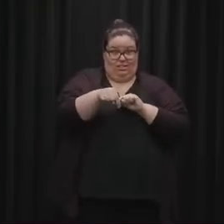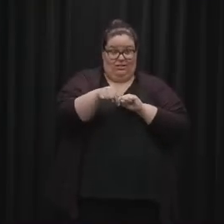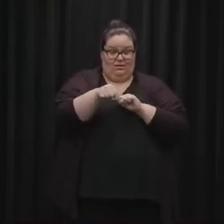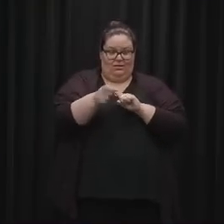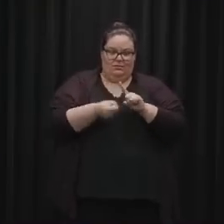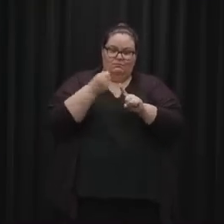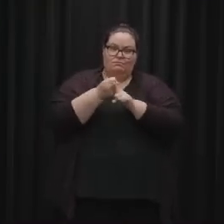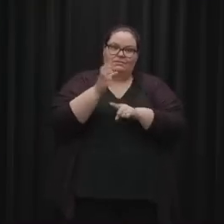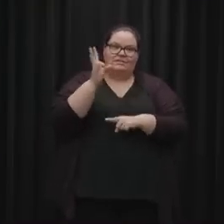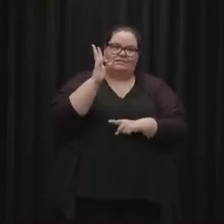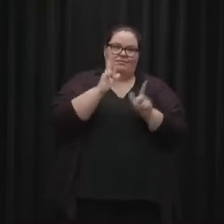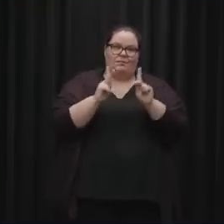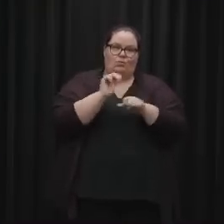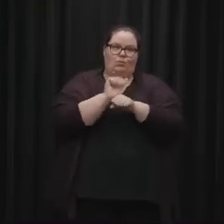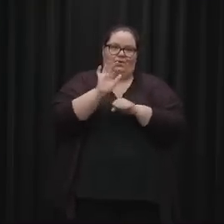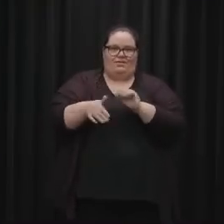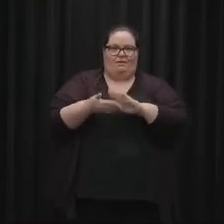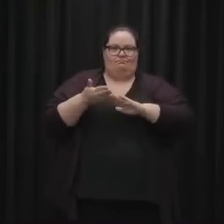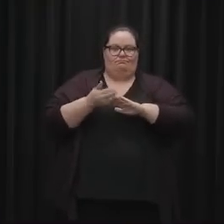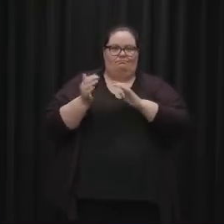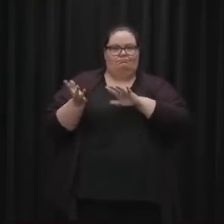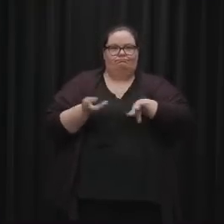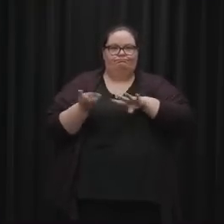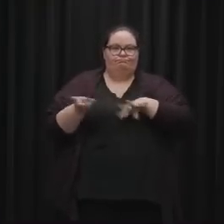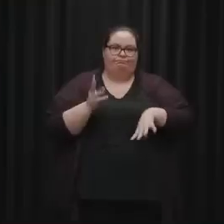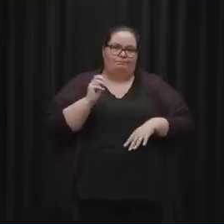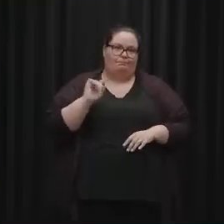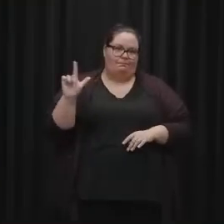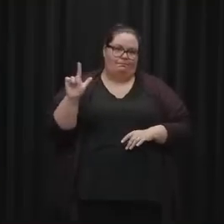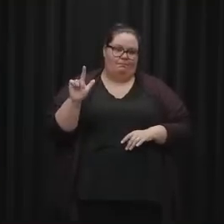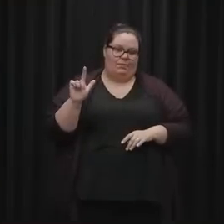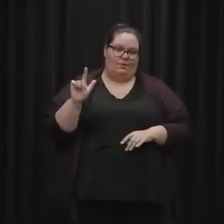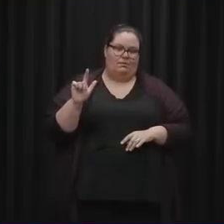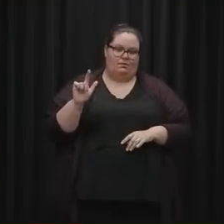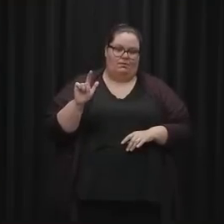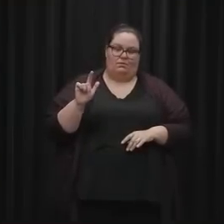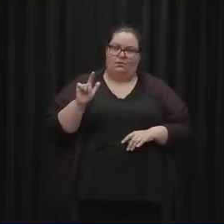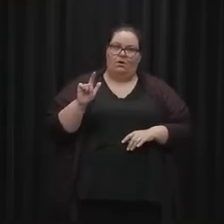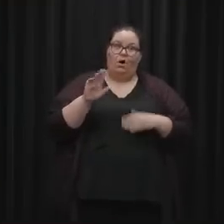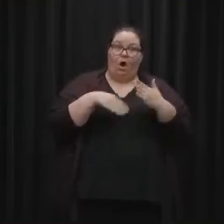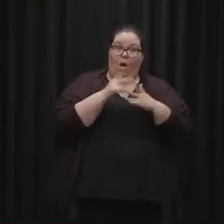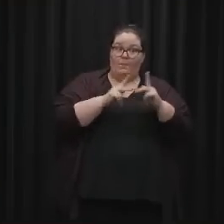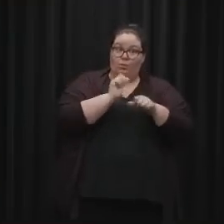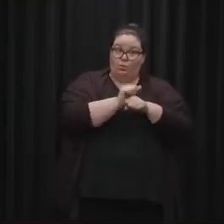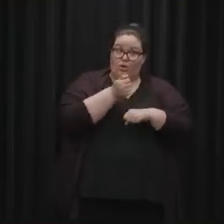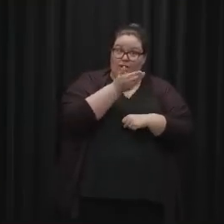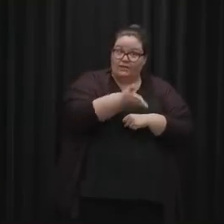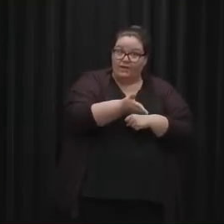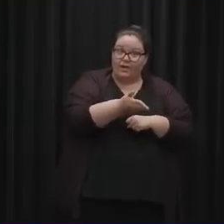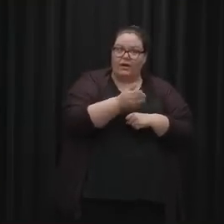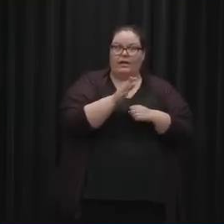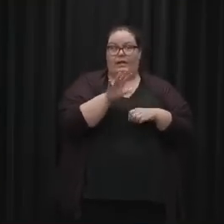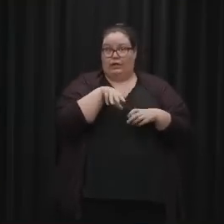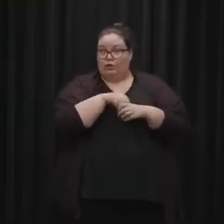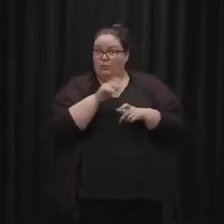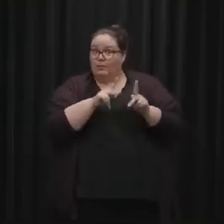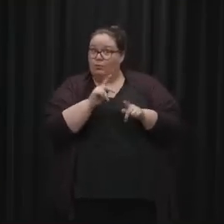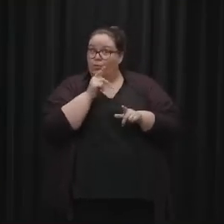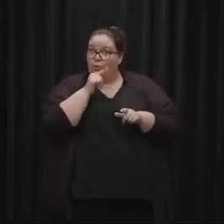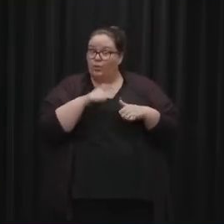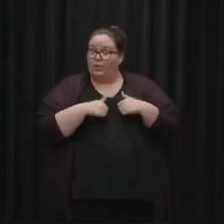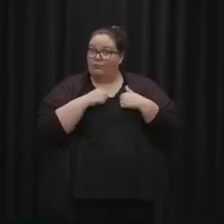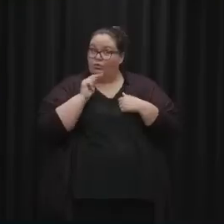COVID-19. All the workers at the mill, including a small number of New Brunswickers who work there, are now being tested for the